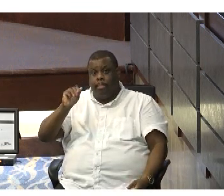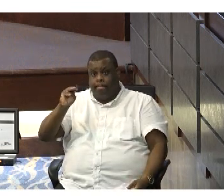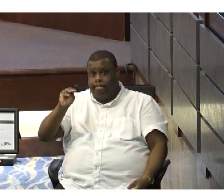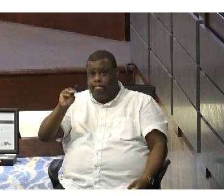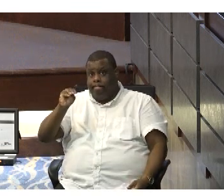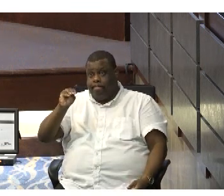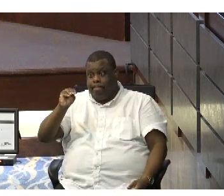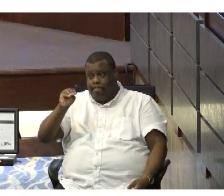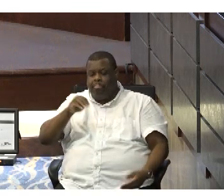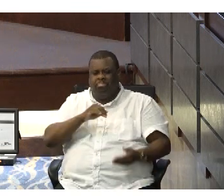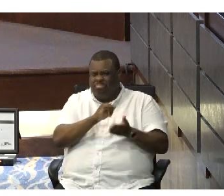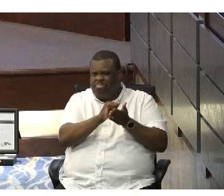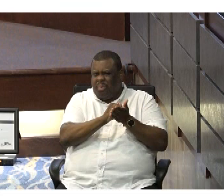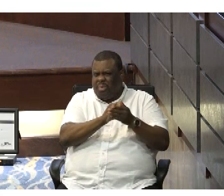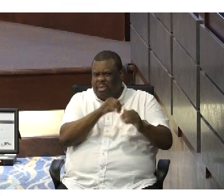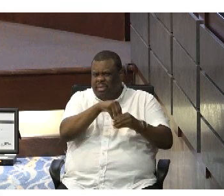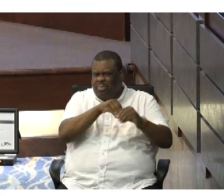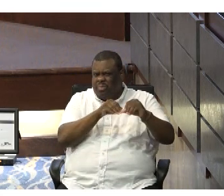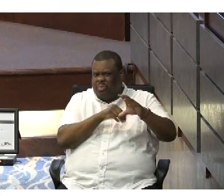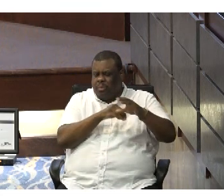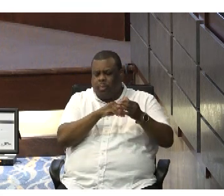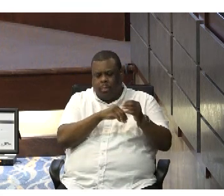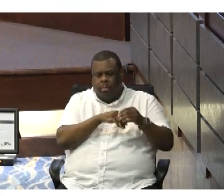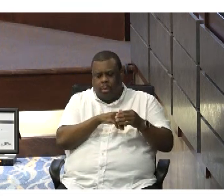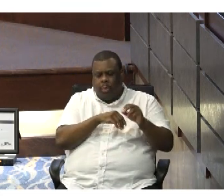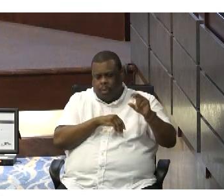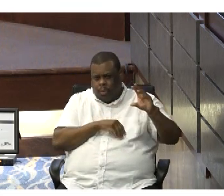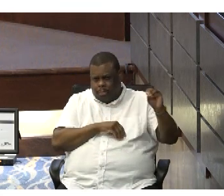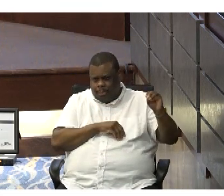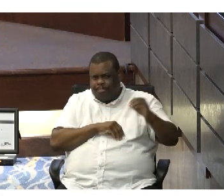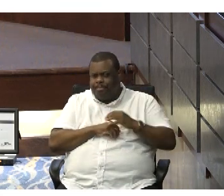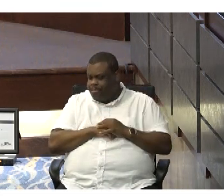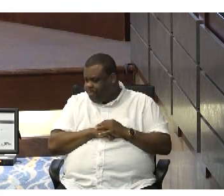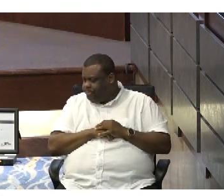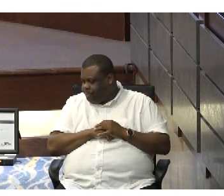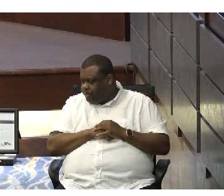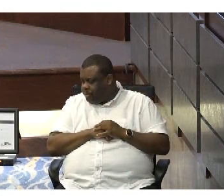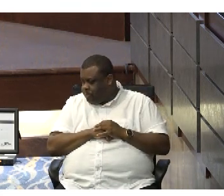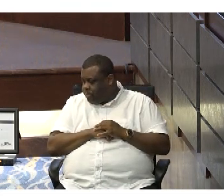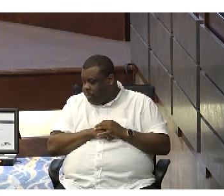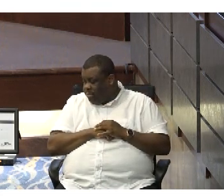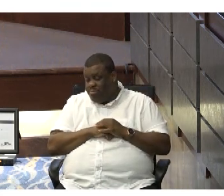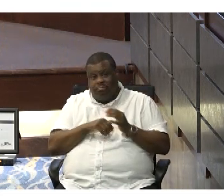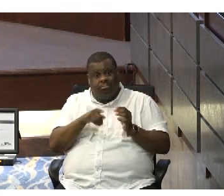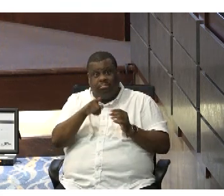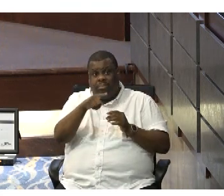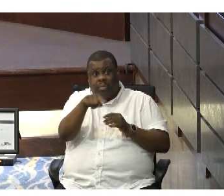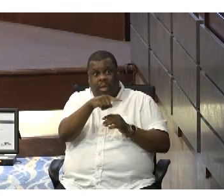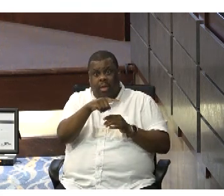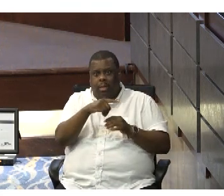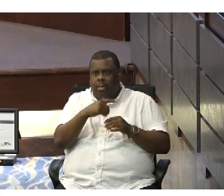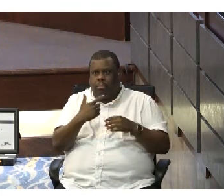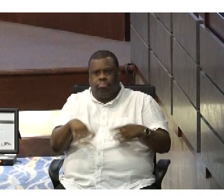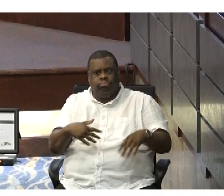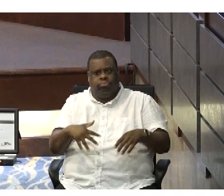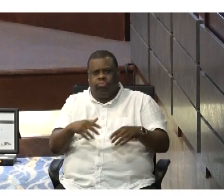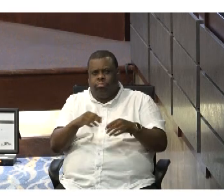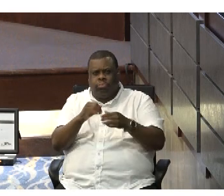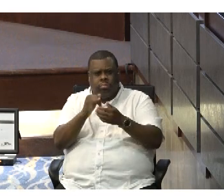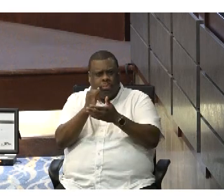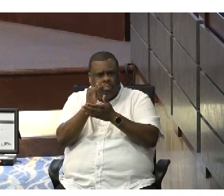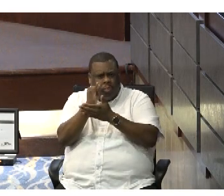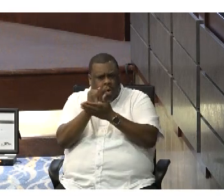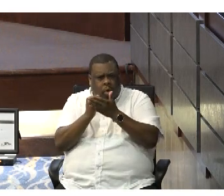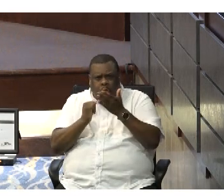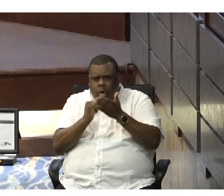are renowned for an absolutely standout range of high-quality, high-impact architectural projects